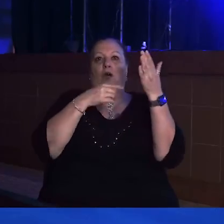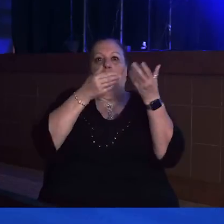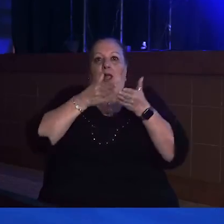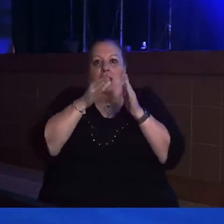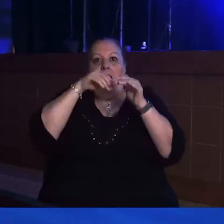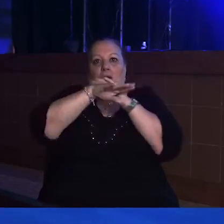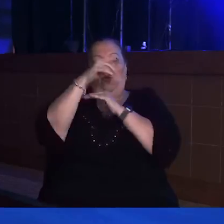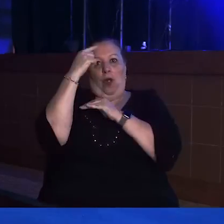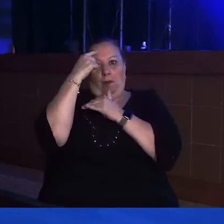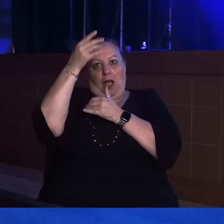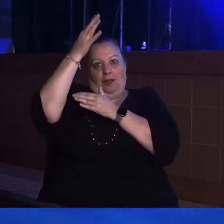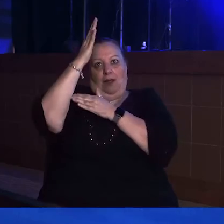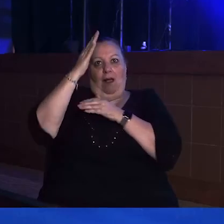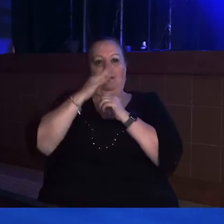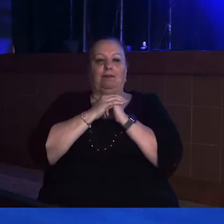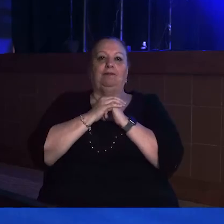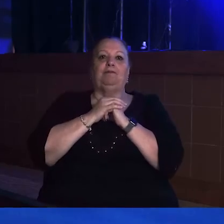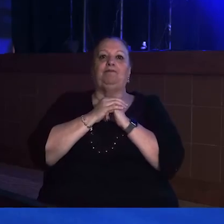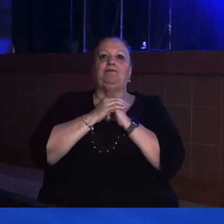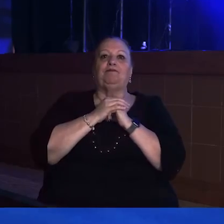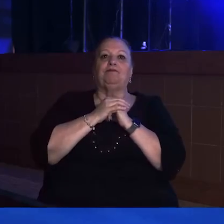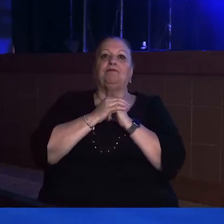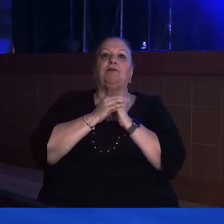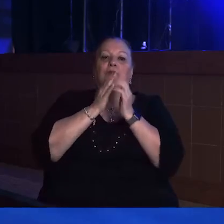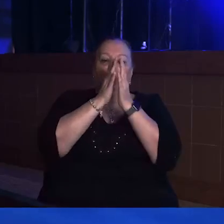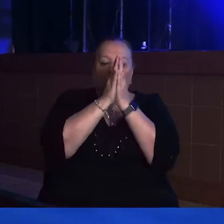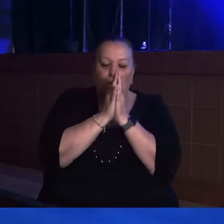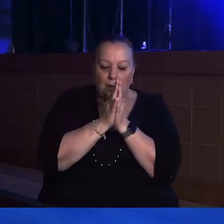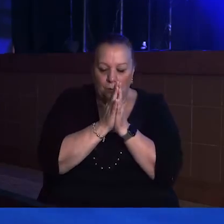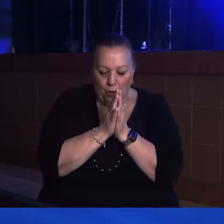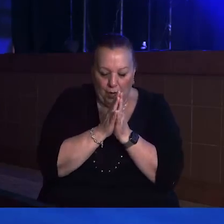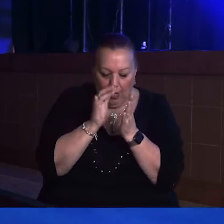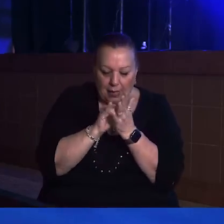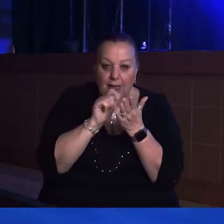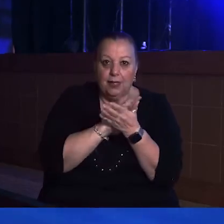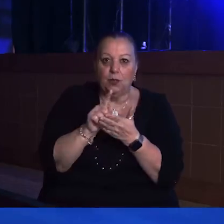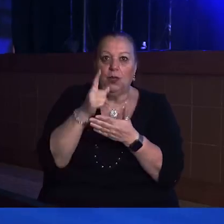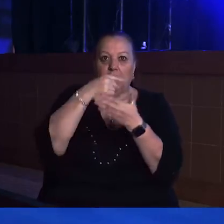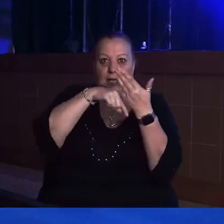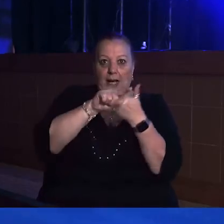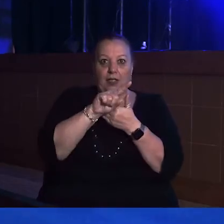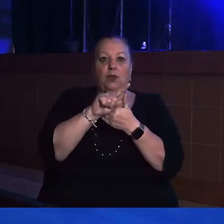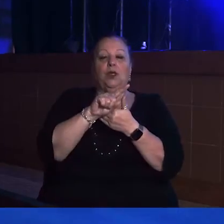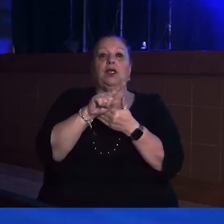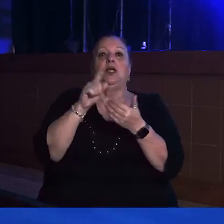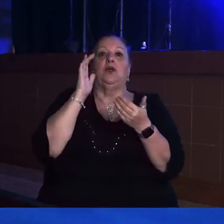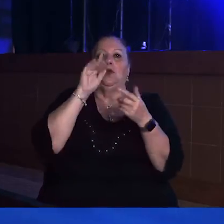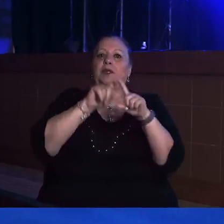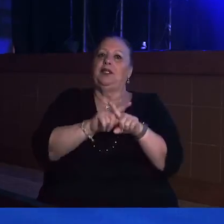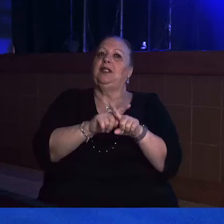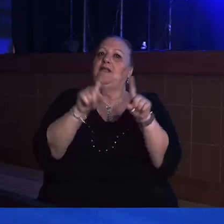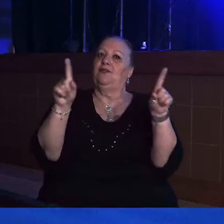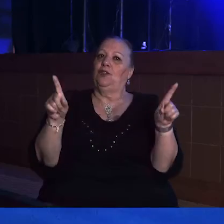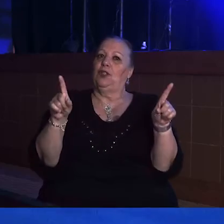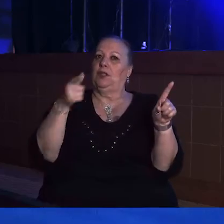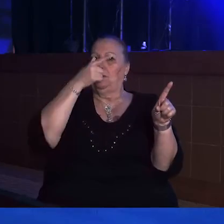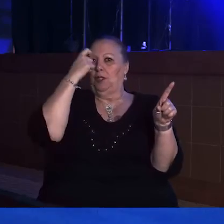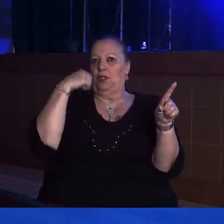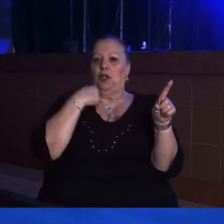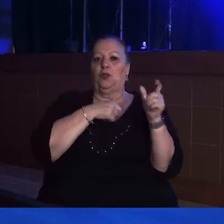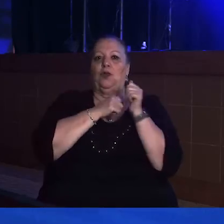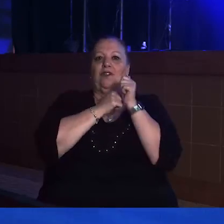God. I pray that this week and next week and the week after will be different because we follow